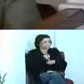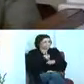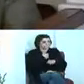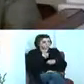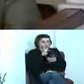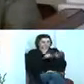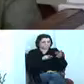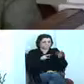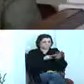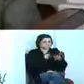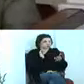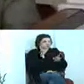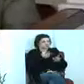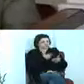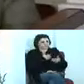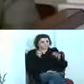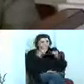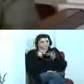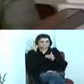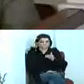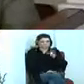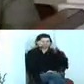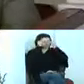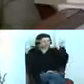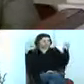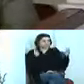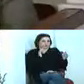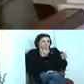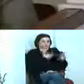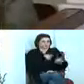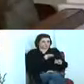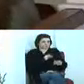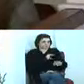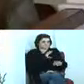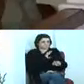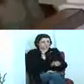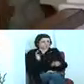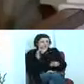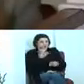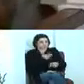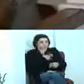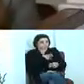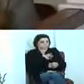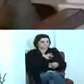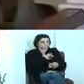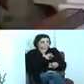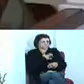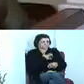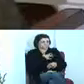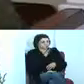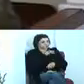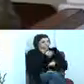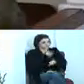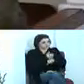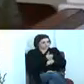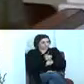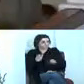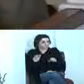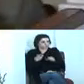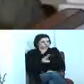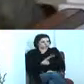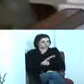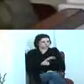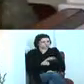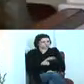level, our self-esteem, our appointment, our potential, our wholeness, our greatness, our